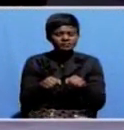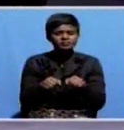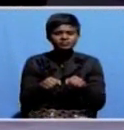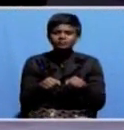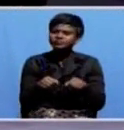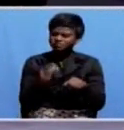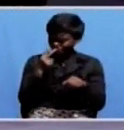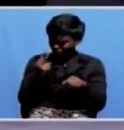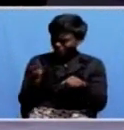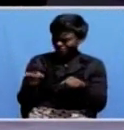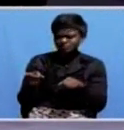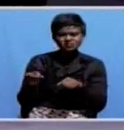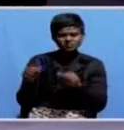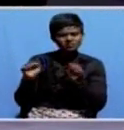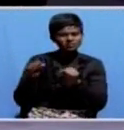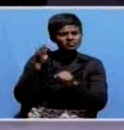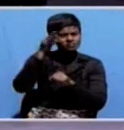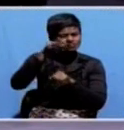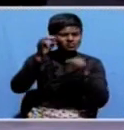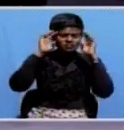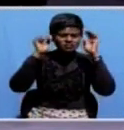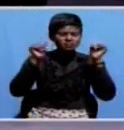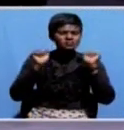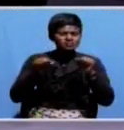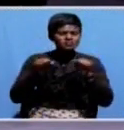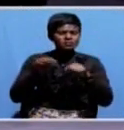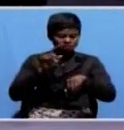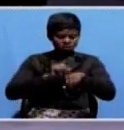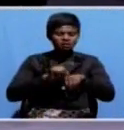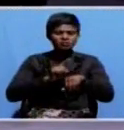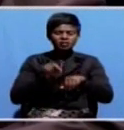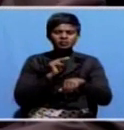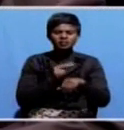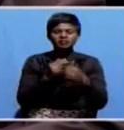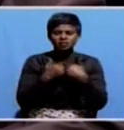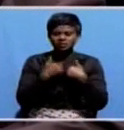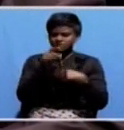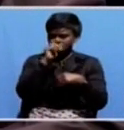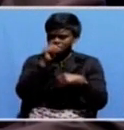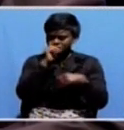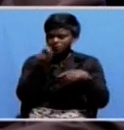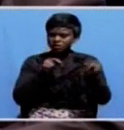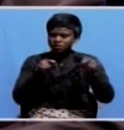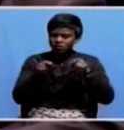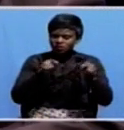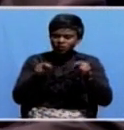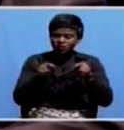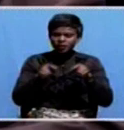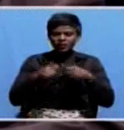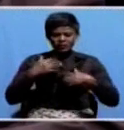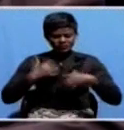president coming from among yourselves? At that time we were under colonial rule, and so aspiring to the